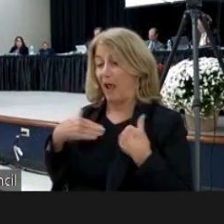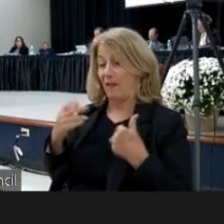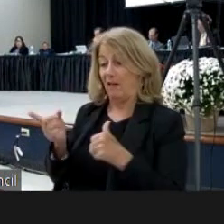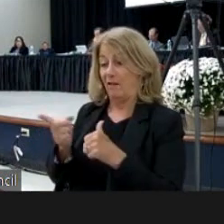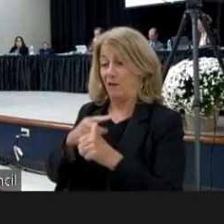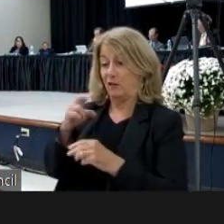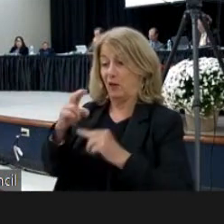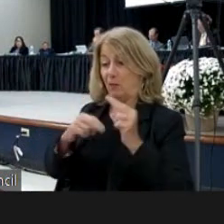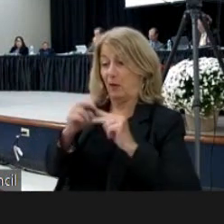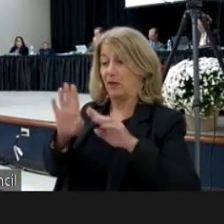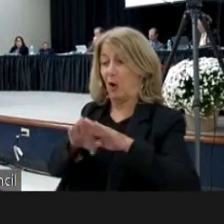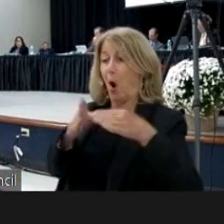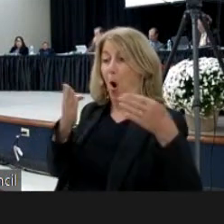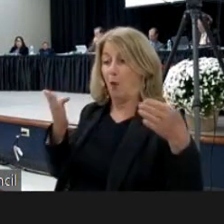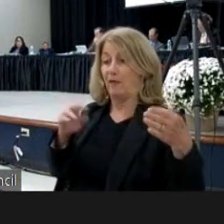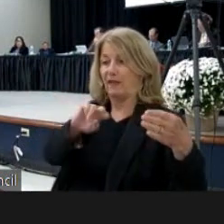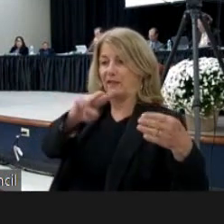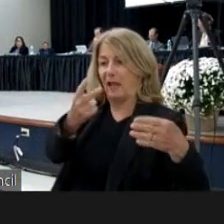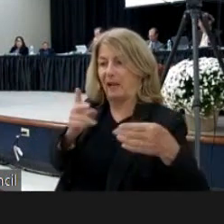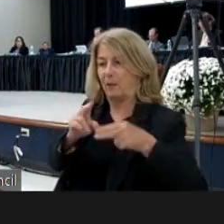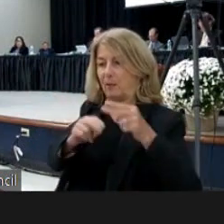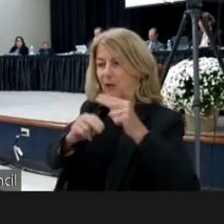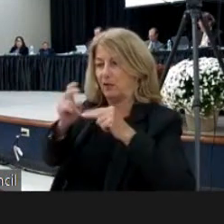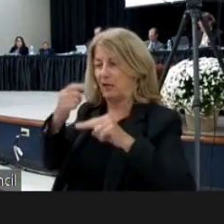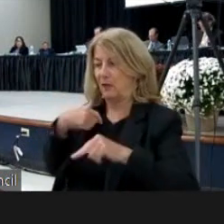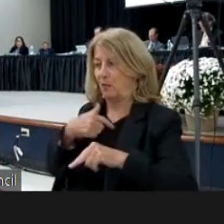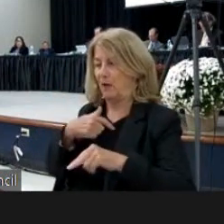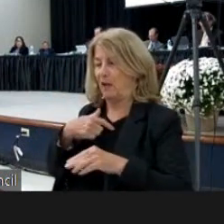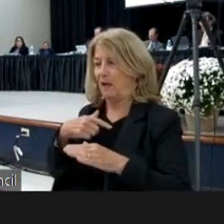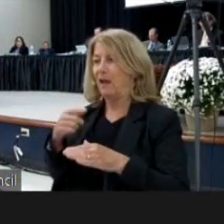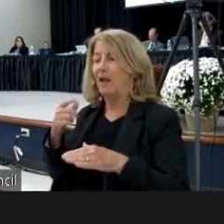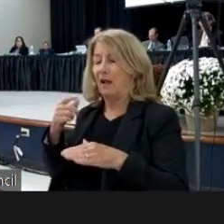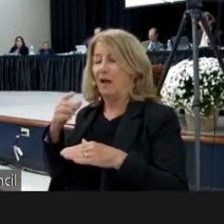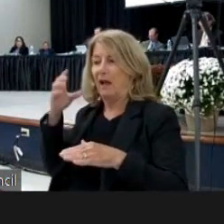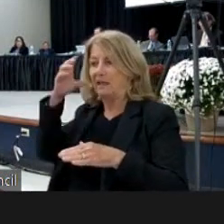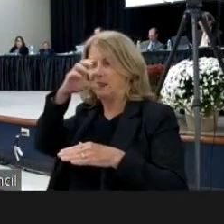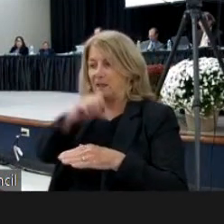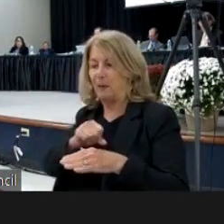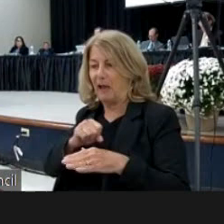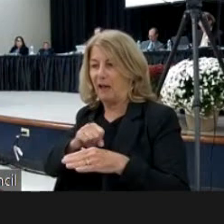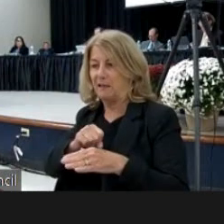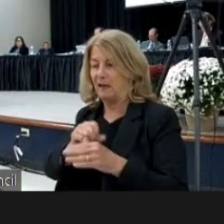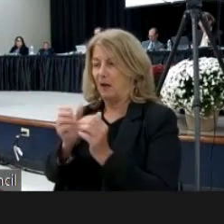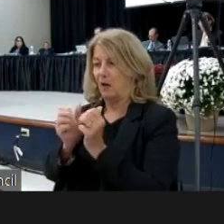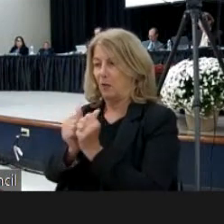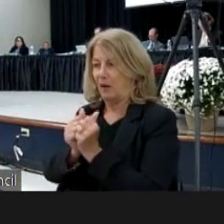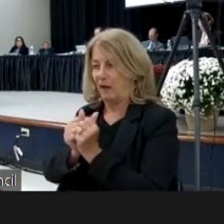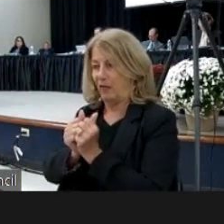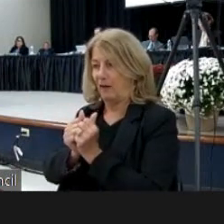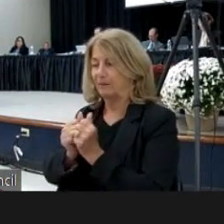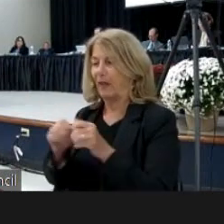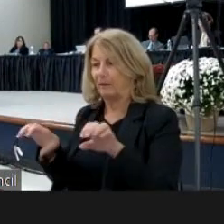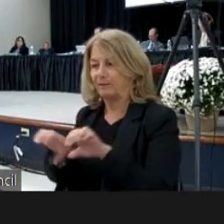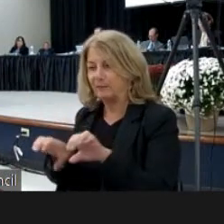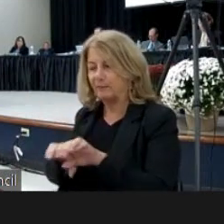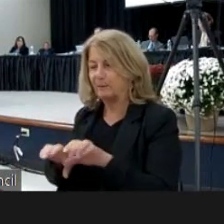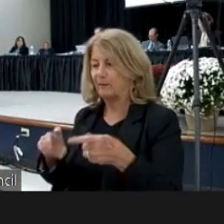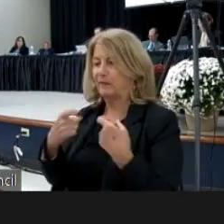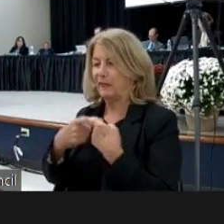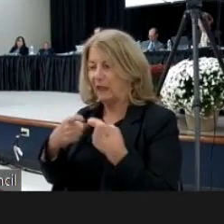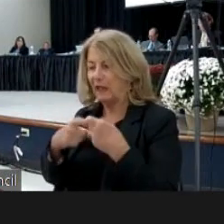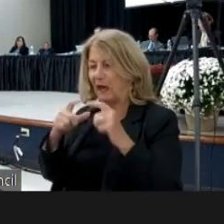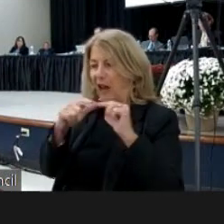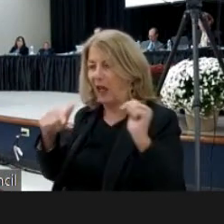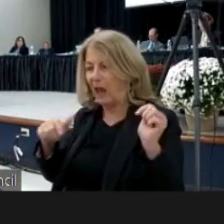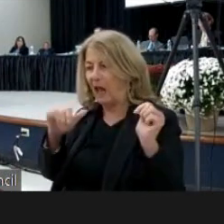open. The second building, we anticipate, with the assumption that the infrastructure work is going to get done here pretty soon. We